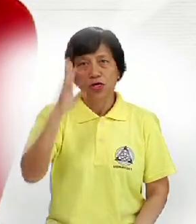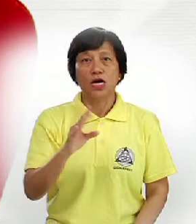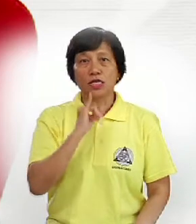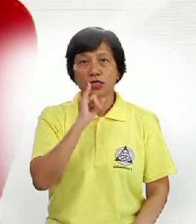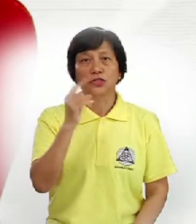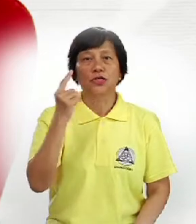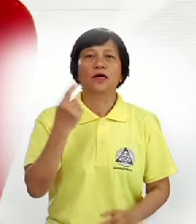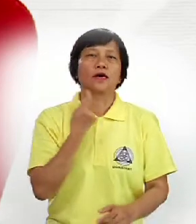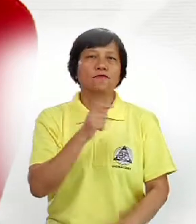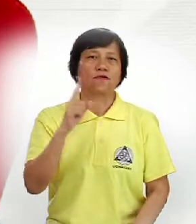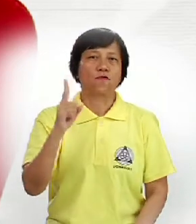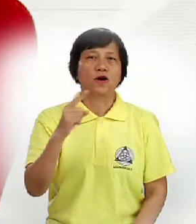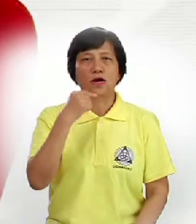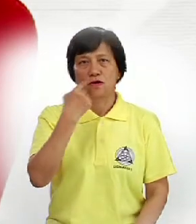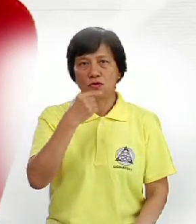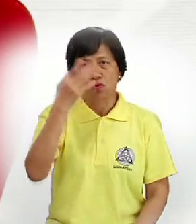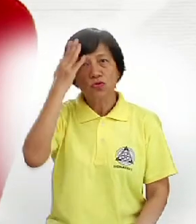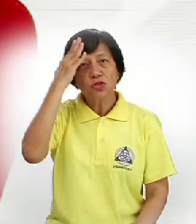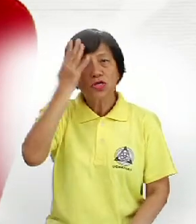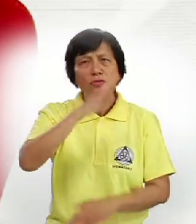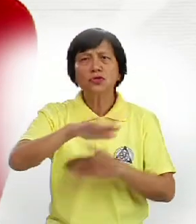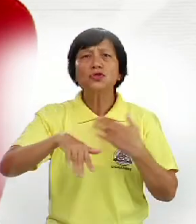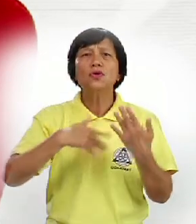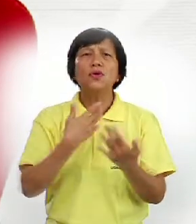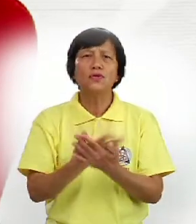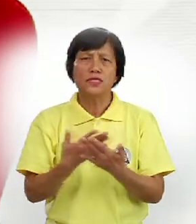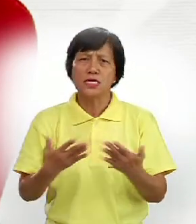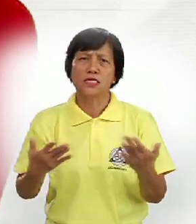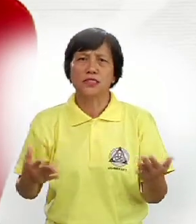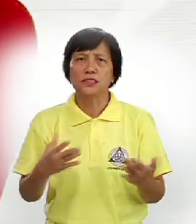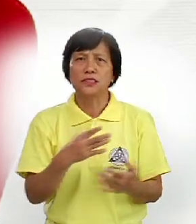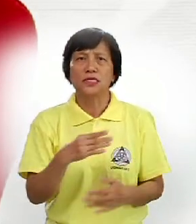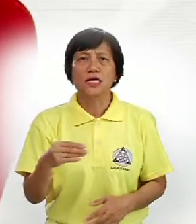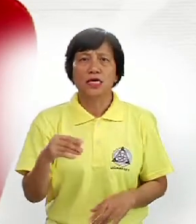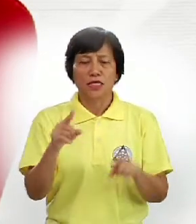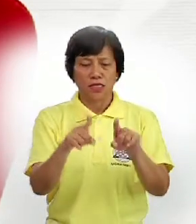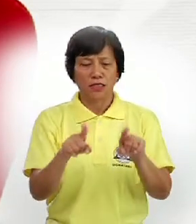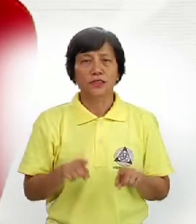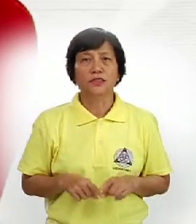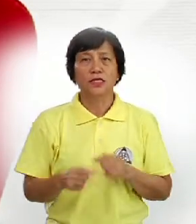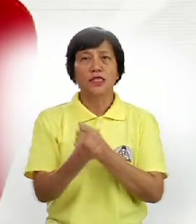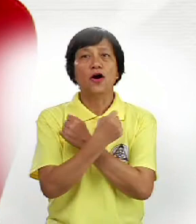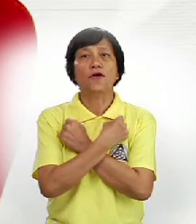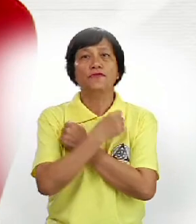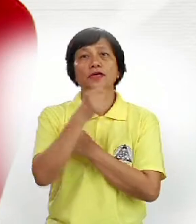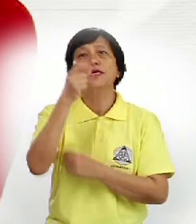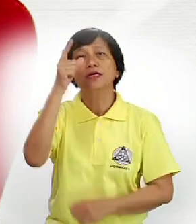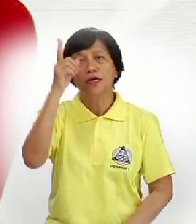the one who knows everything, and as a loving God,